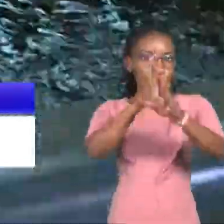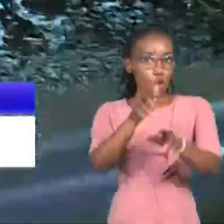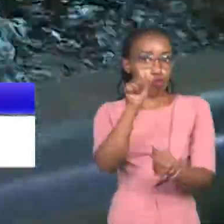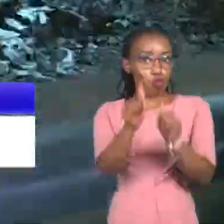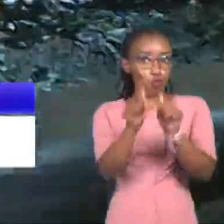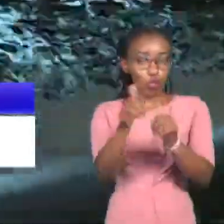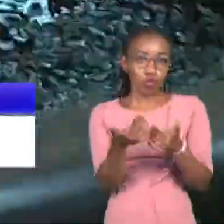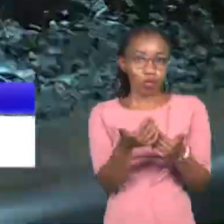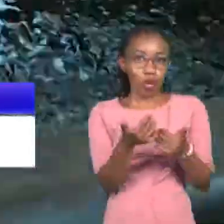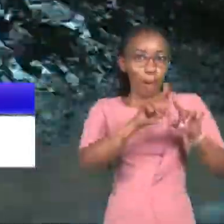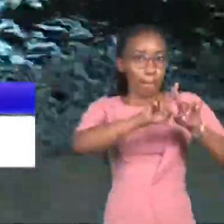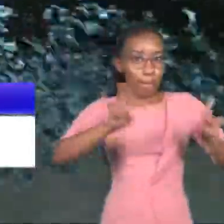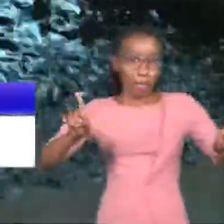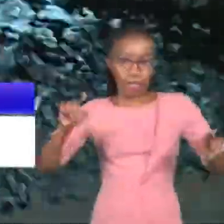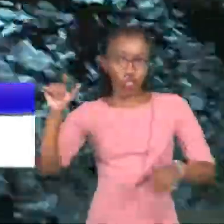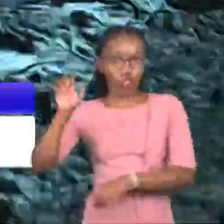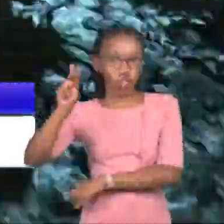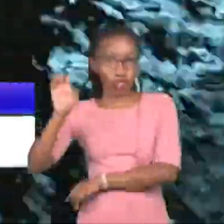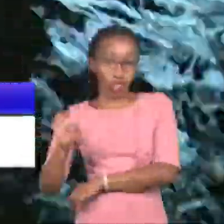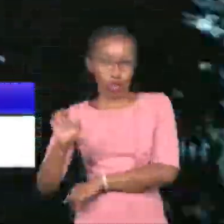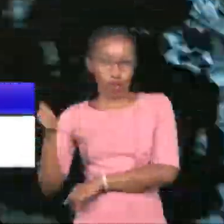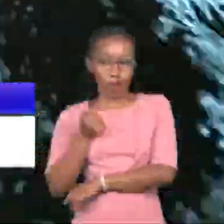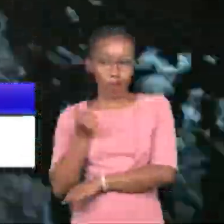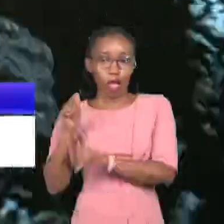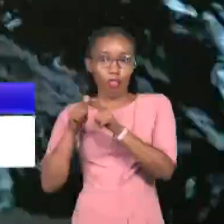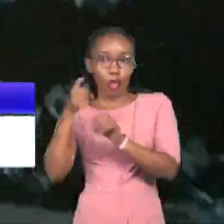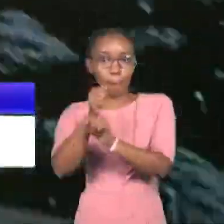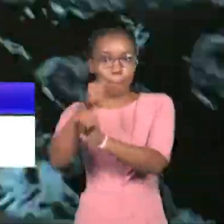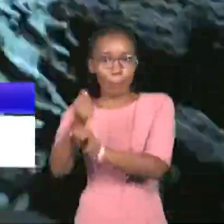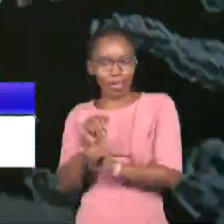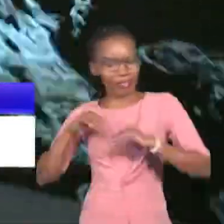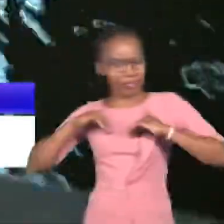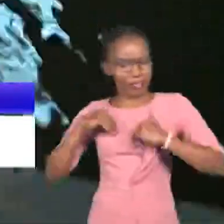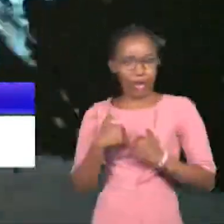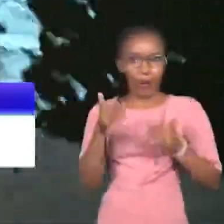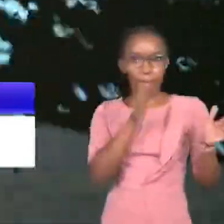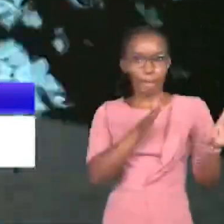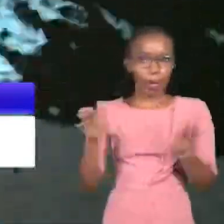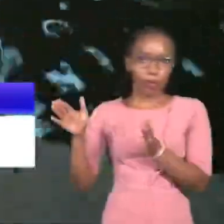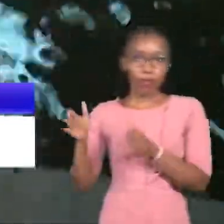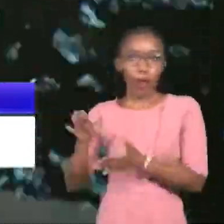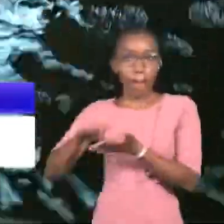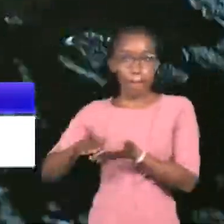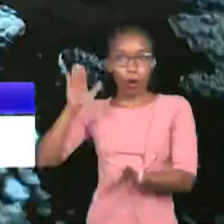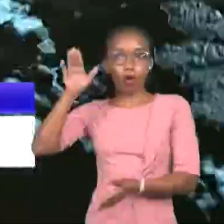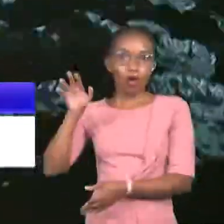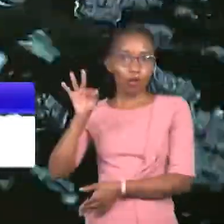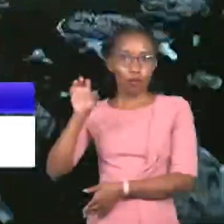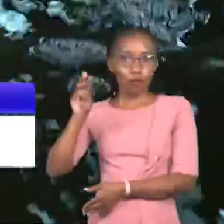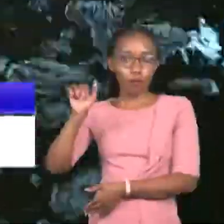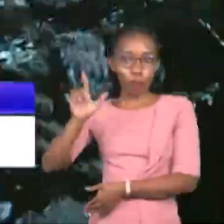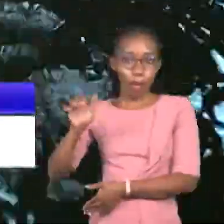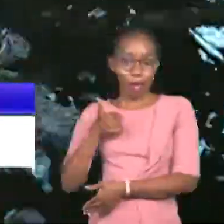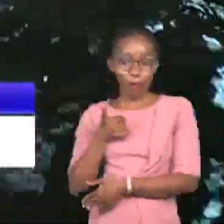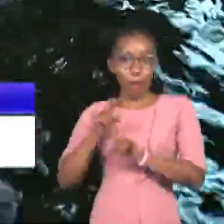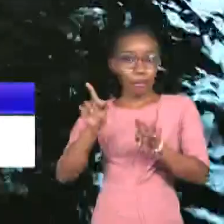outwardly male but genetically female fish, making reproduction a hectic process with a chance of more female fish. However, at Kamuthanga